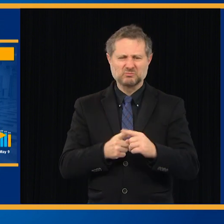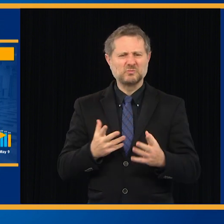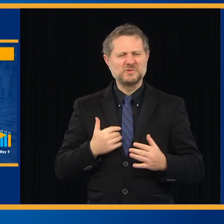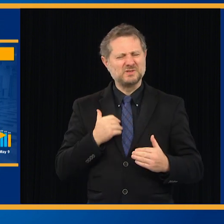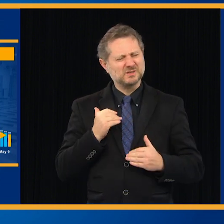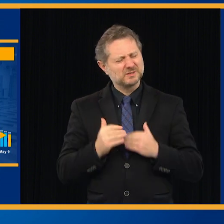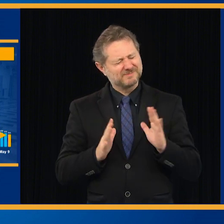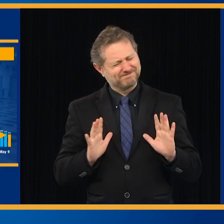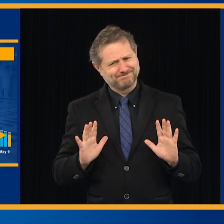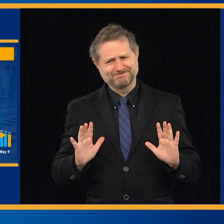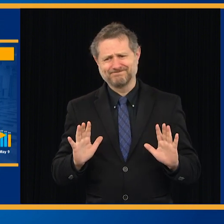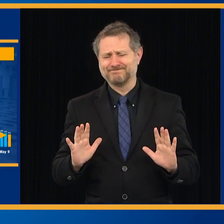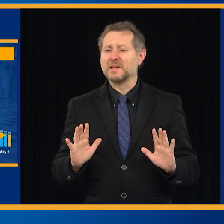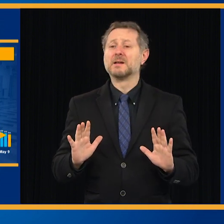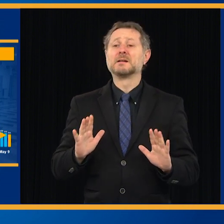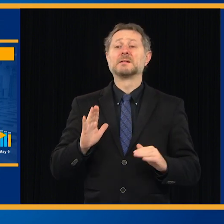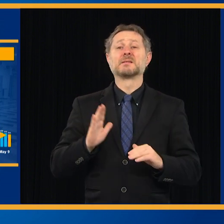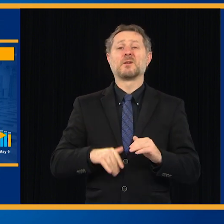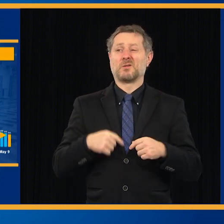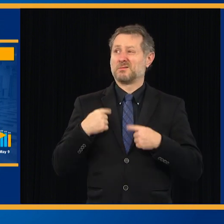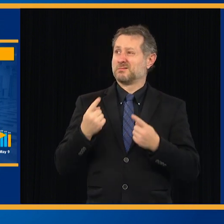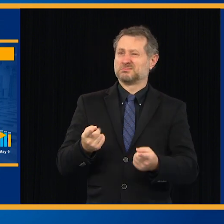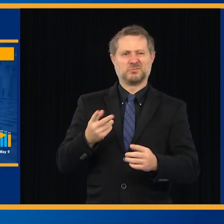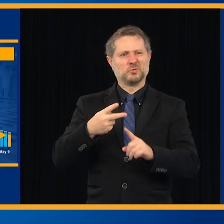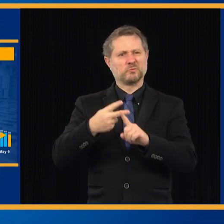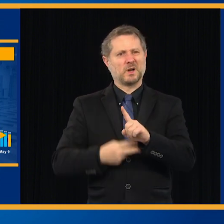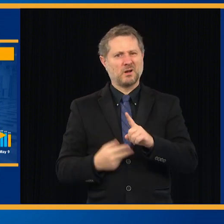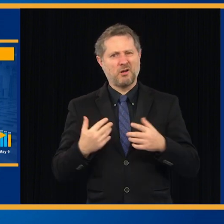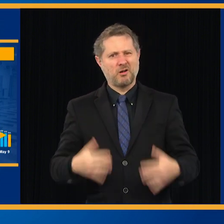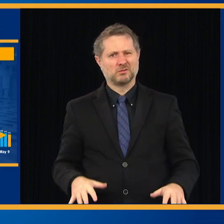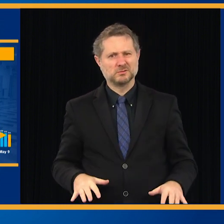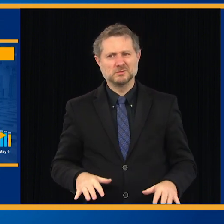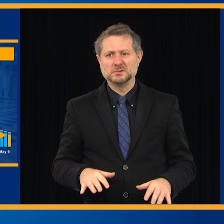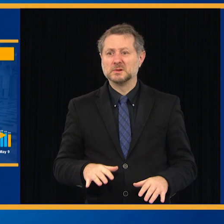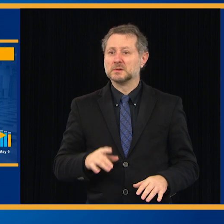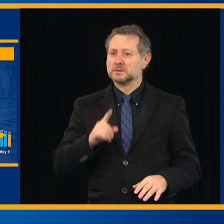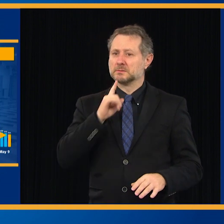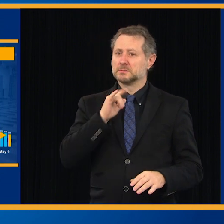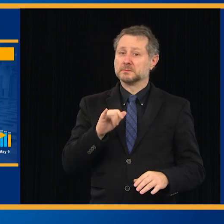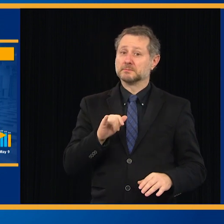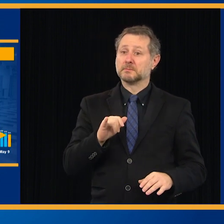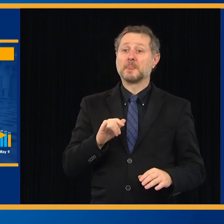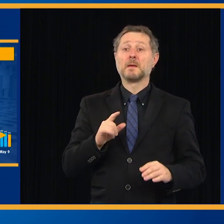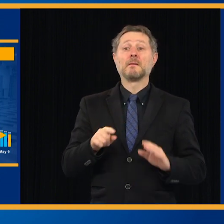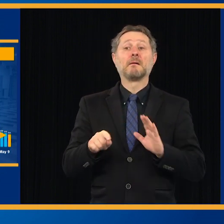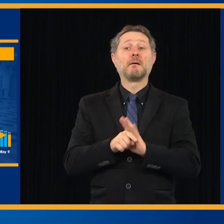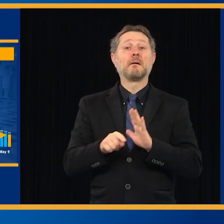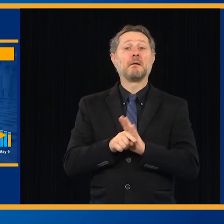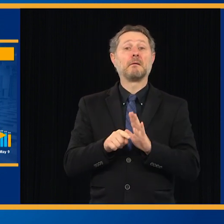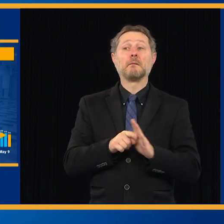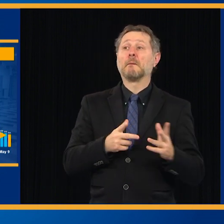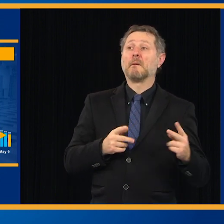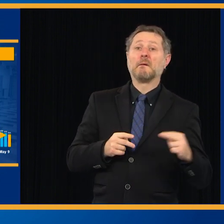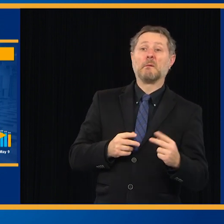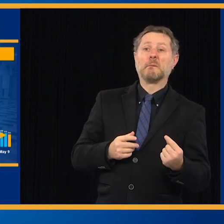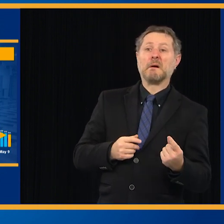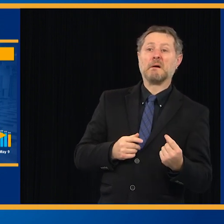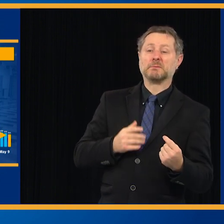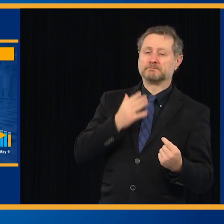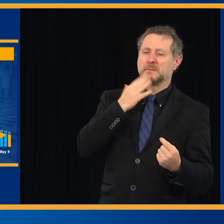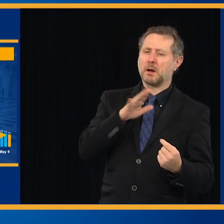20 to May 9th. The pessimist would say, but a lot of pain, high